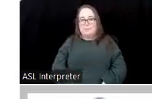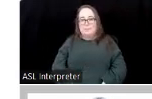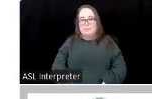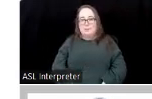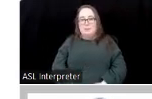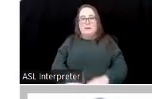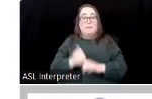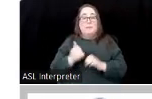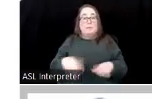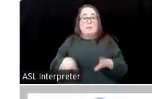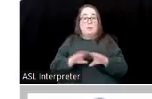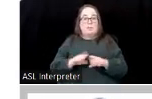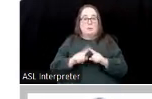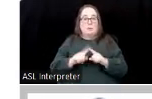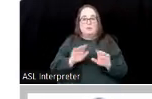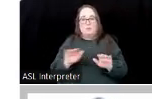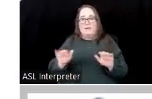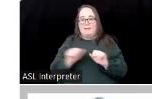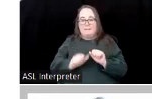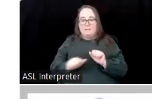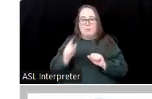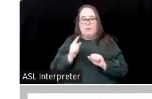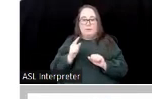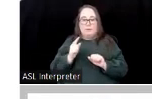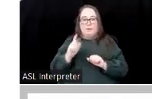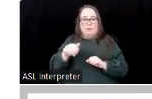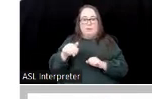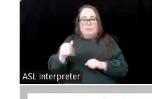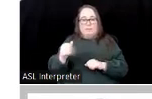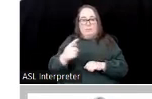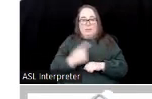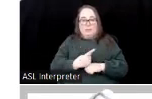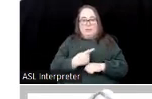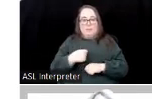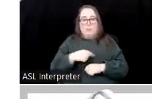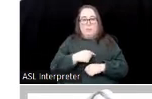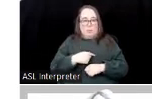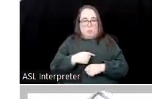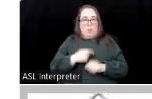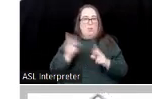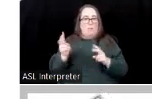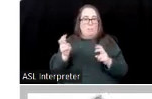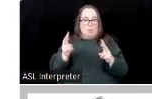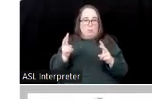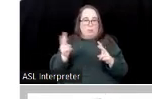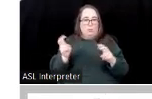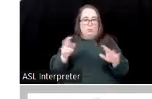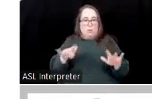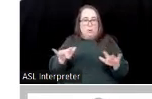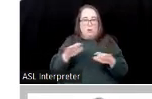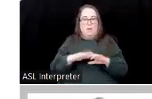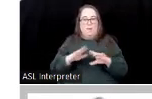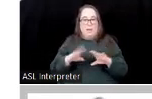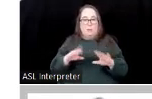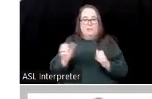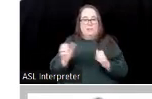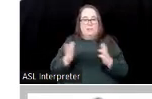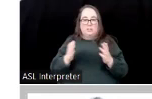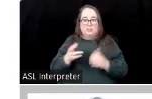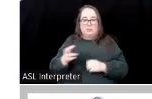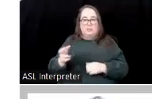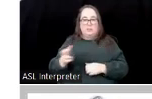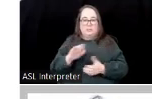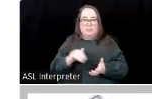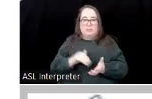Before we close, I want to remind everyone that in the coming days, we'll post a recording of this webinar and the slides on the Housing and Services Resource